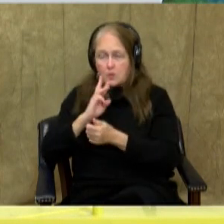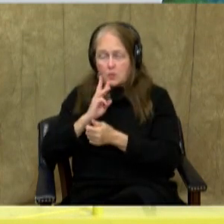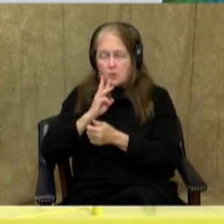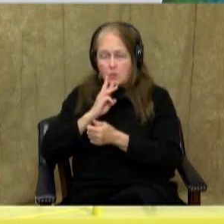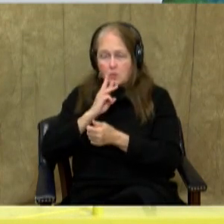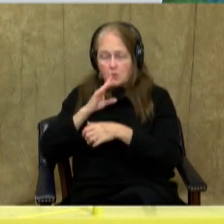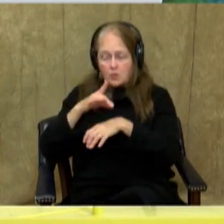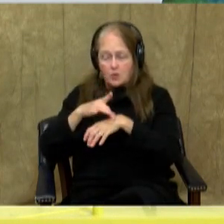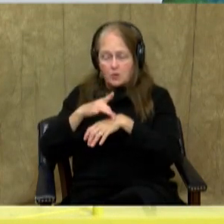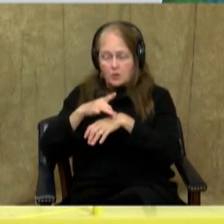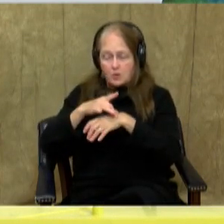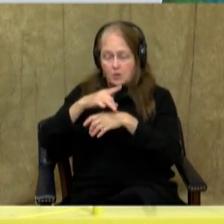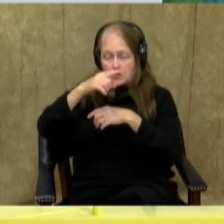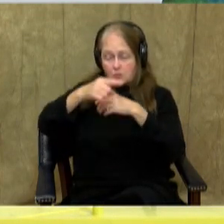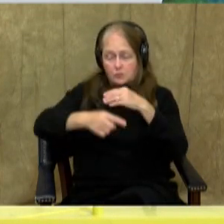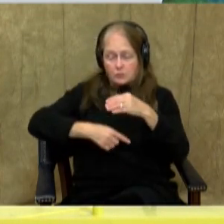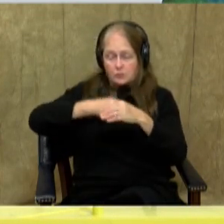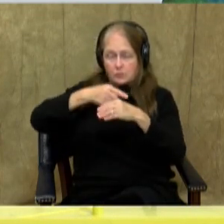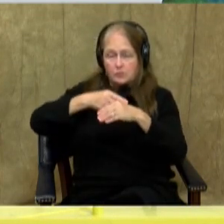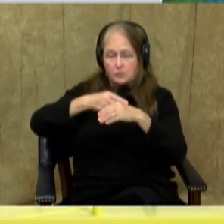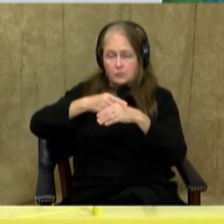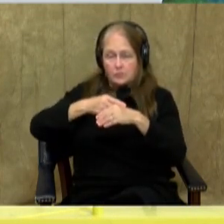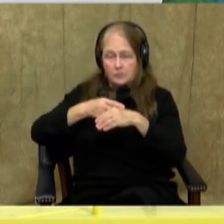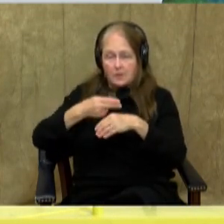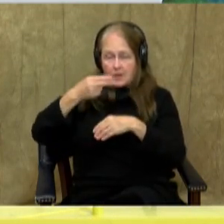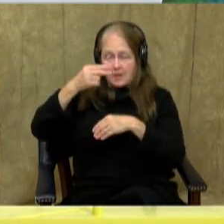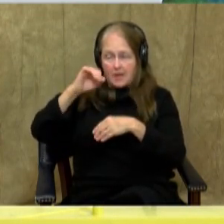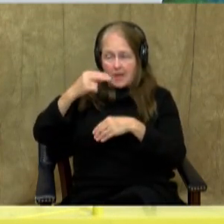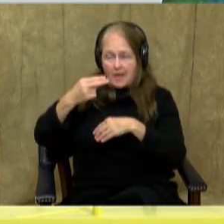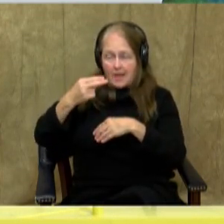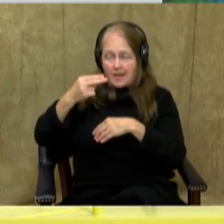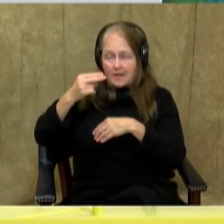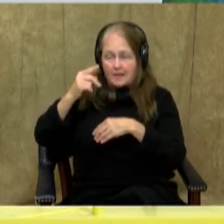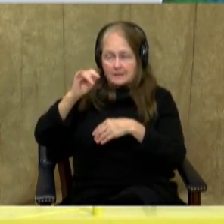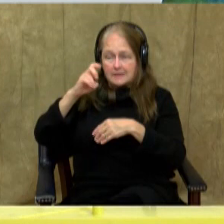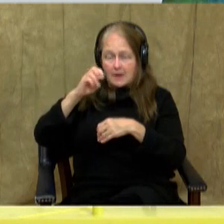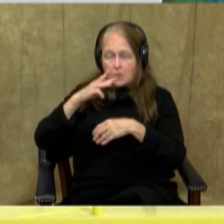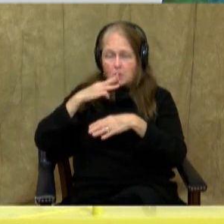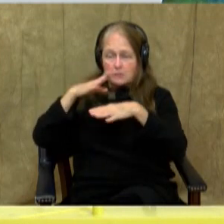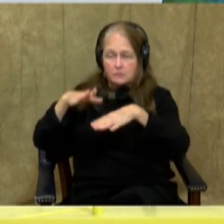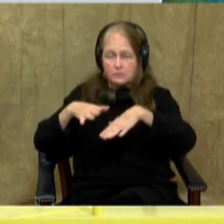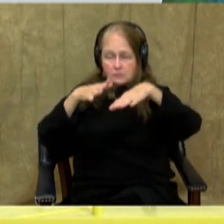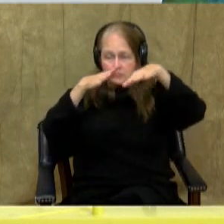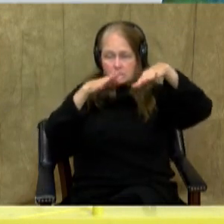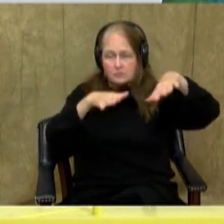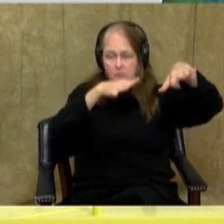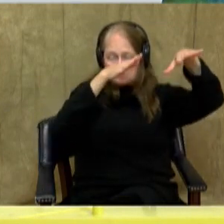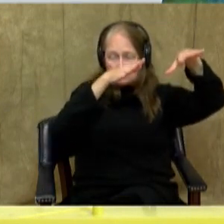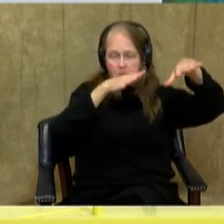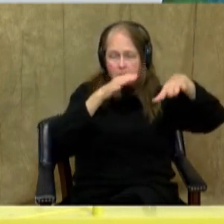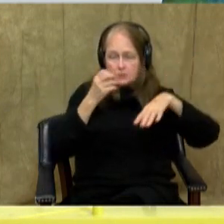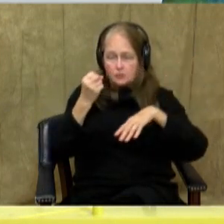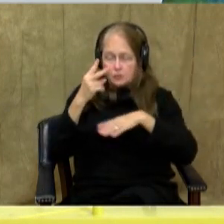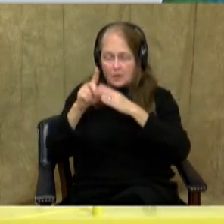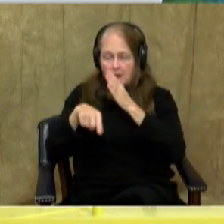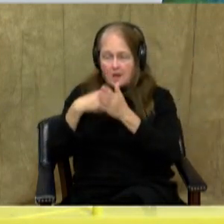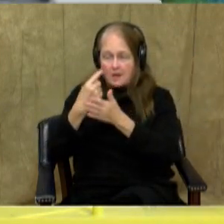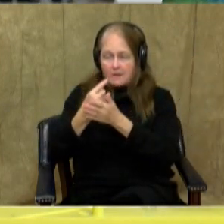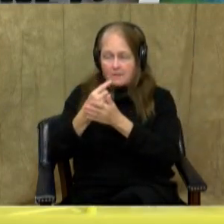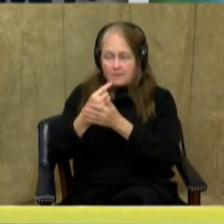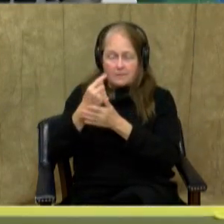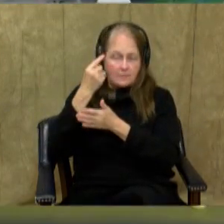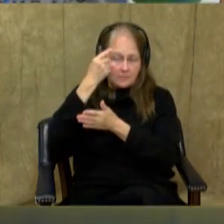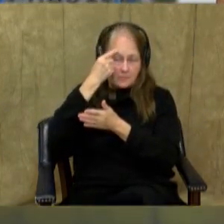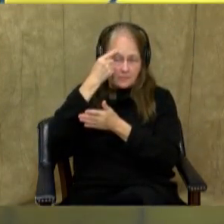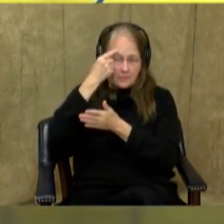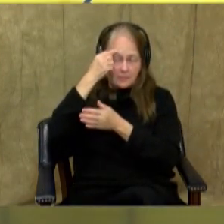as the earth rotates, causing a high tide every 12 hours. So every 12 hours there's a high tide. And think